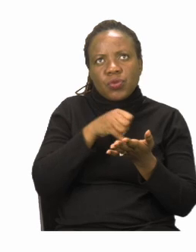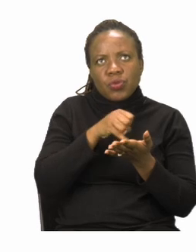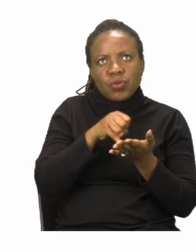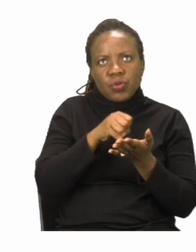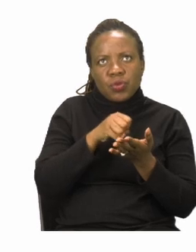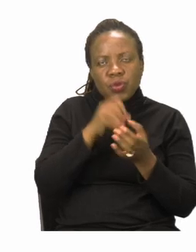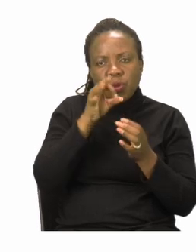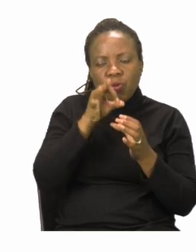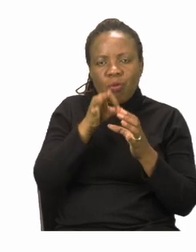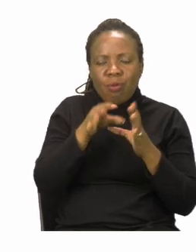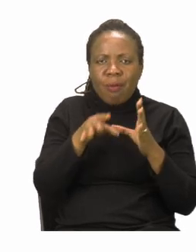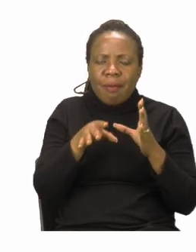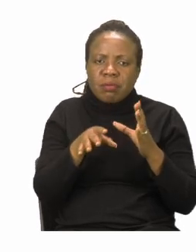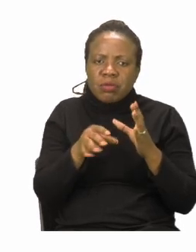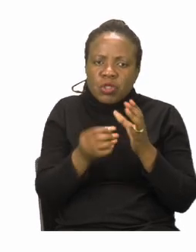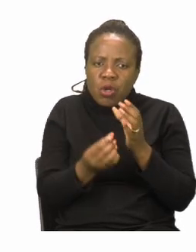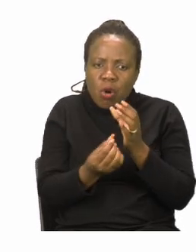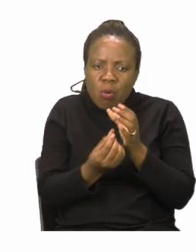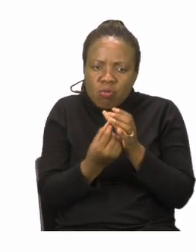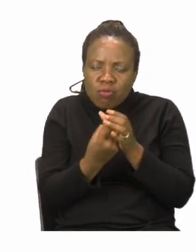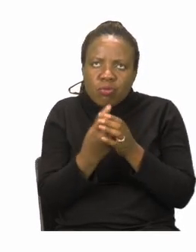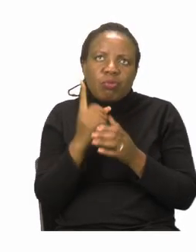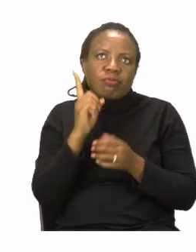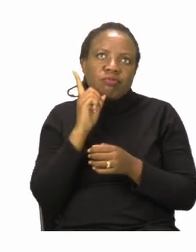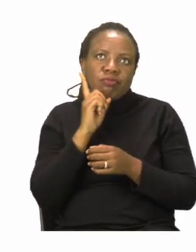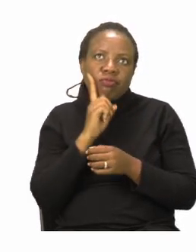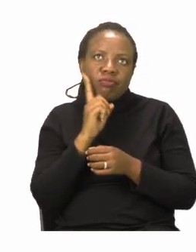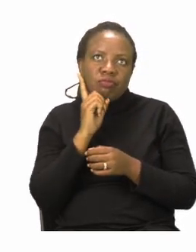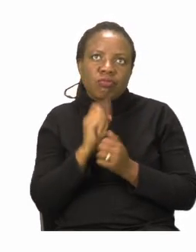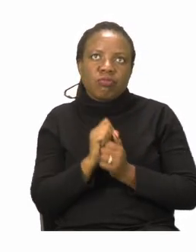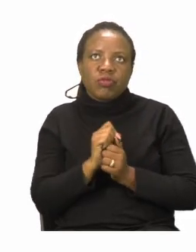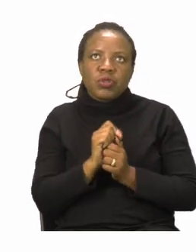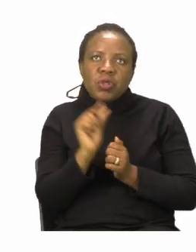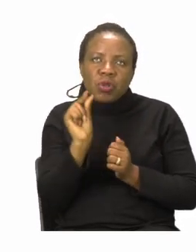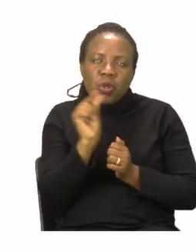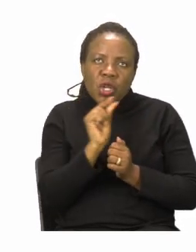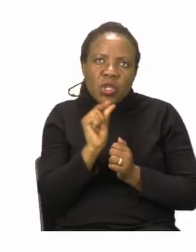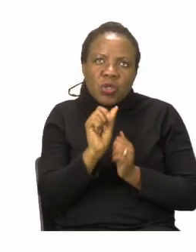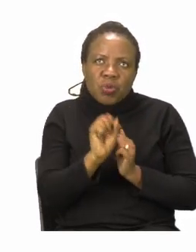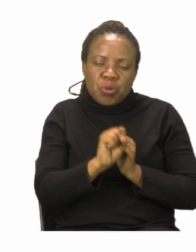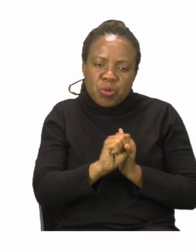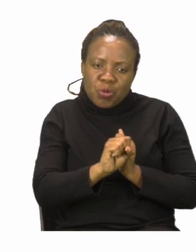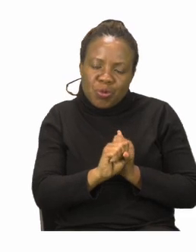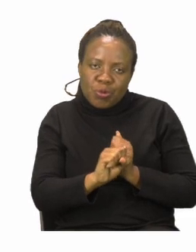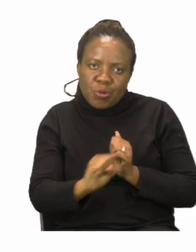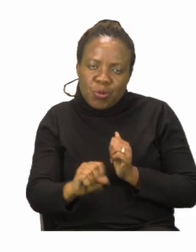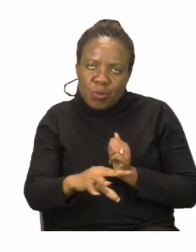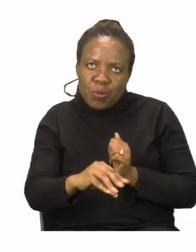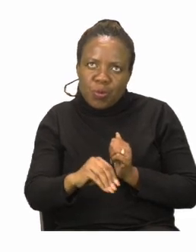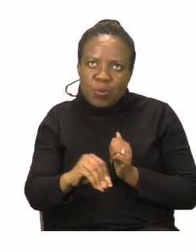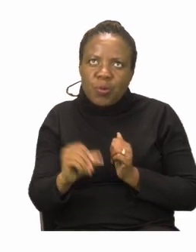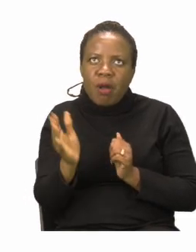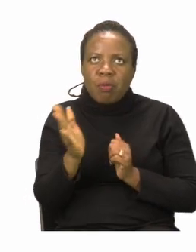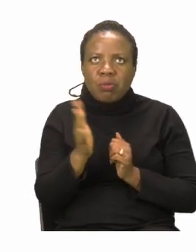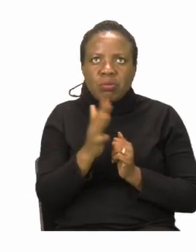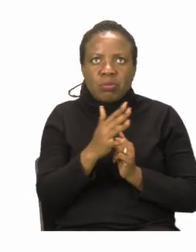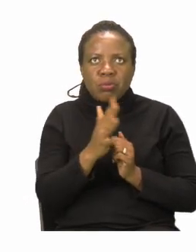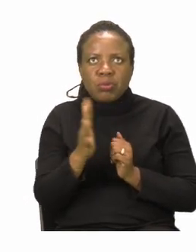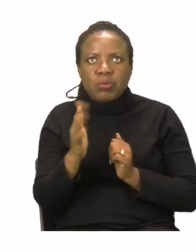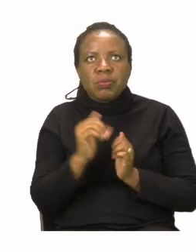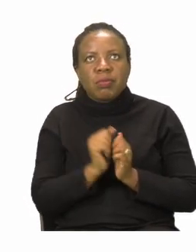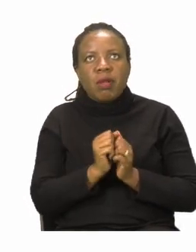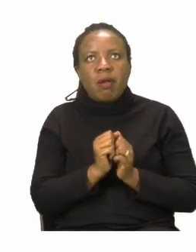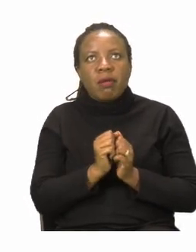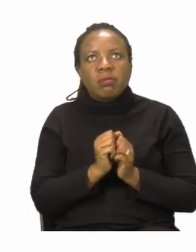with care, with a little soil and a little air. Growing plants is so